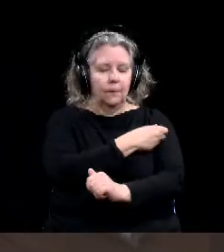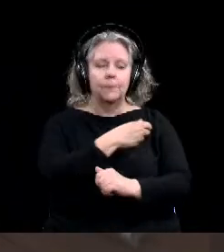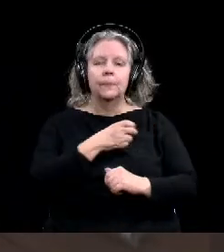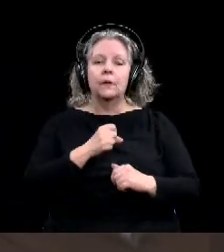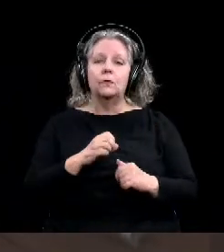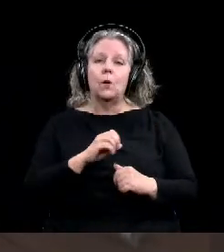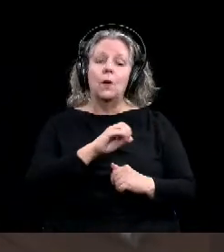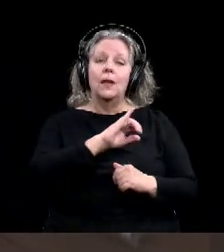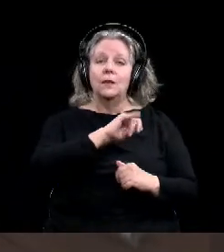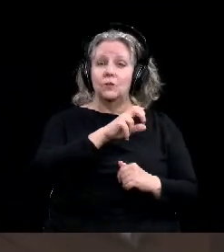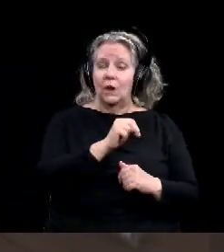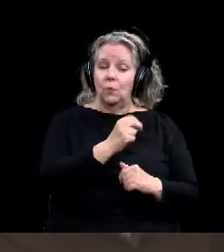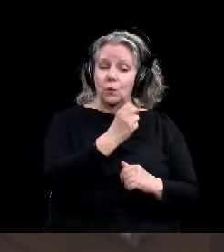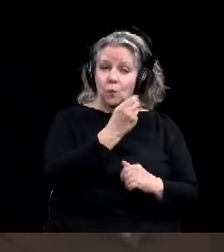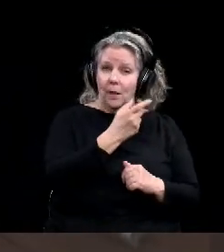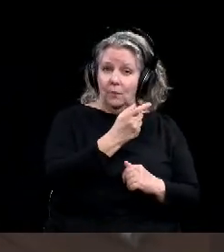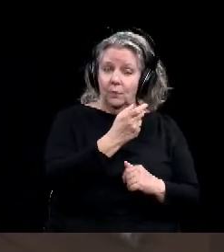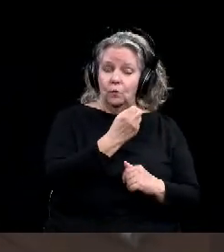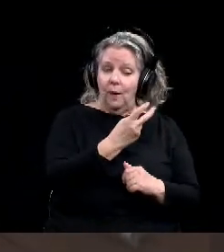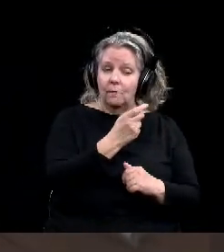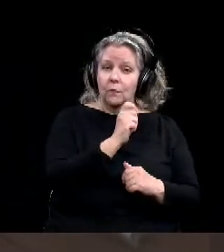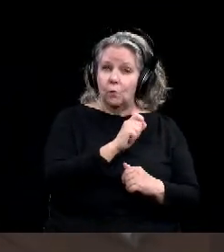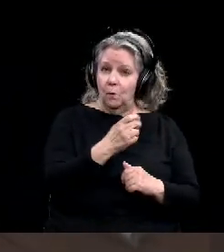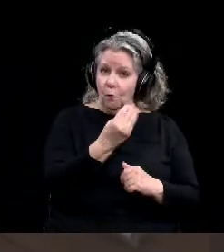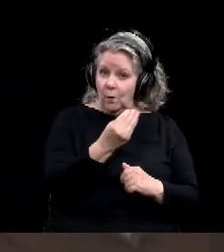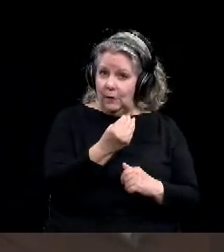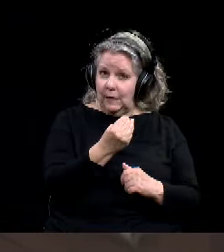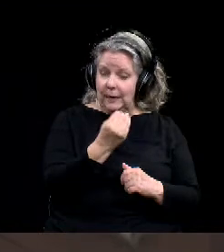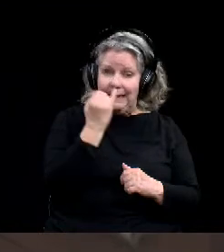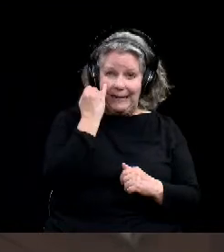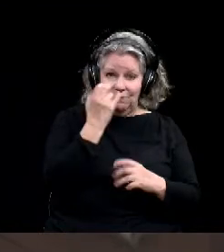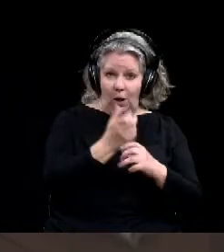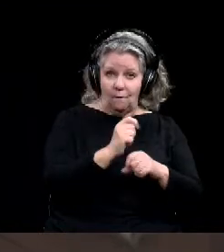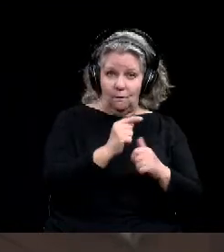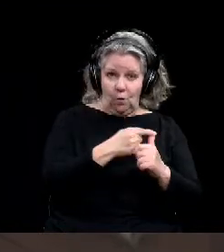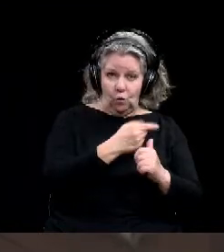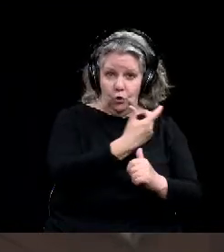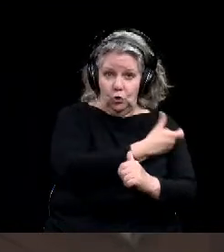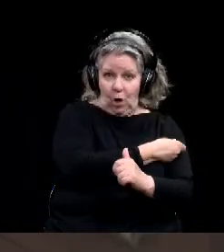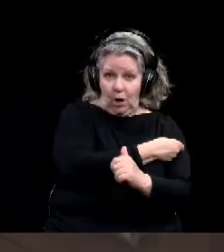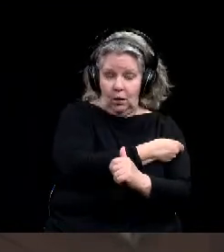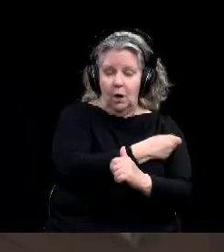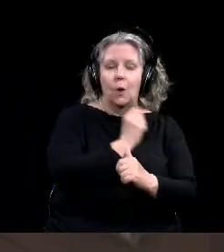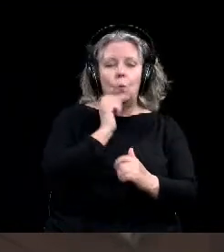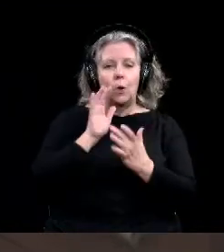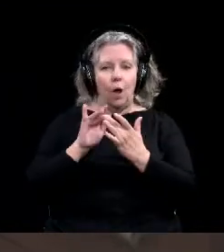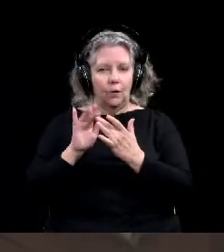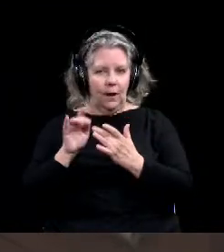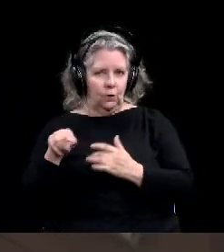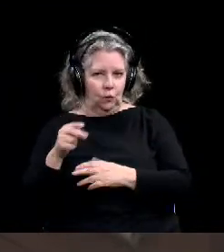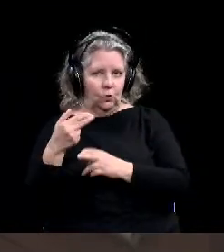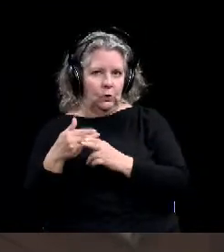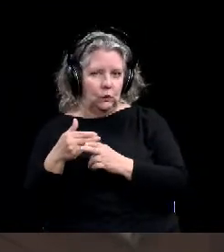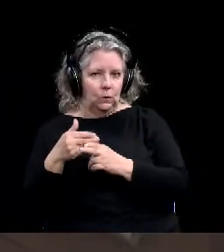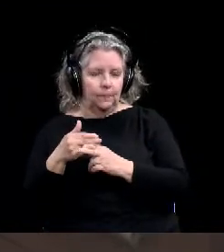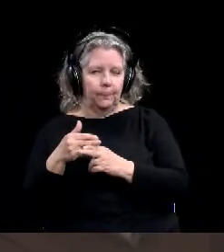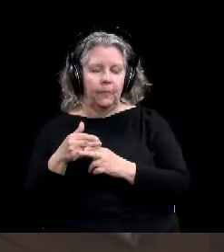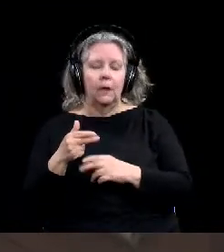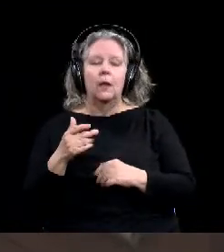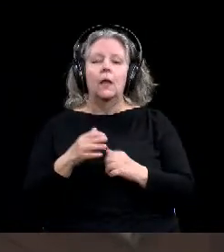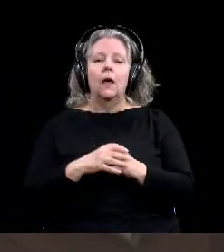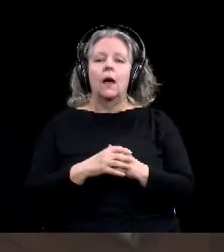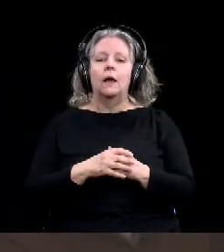dose. Please continue to have patience. The availability of the vaccine is limited within our community. We understand the importance